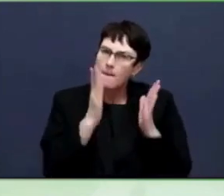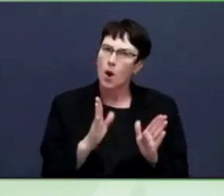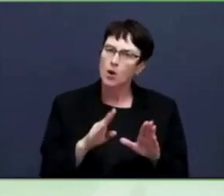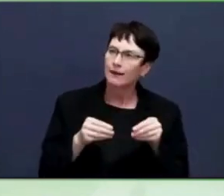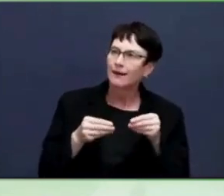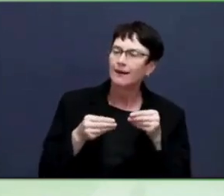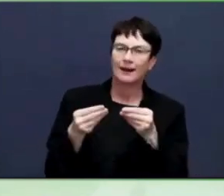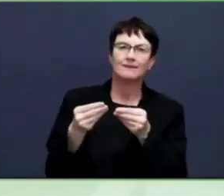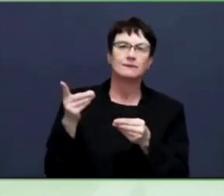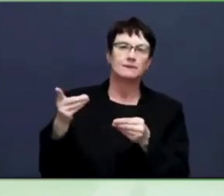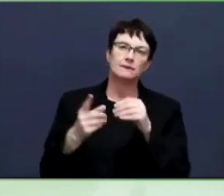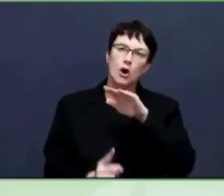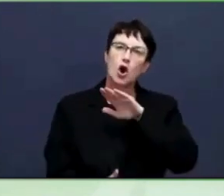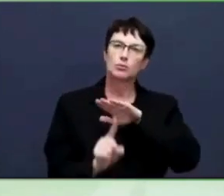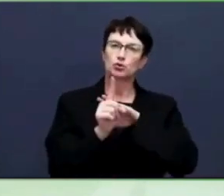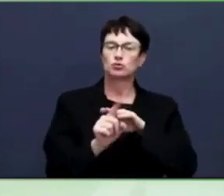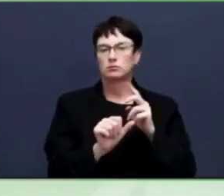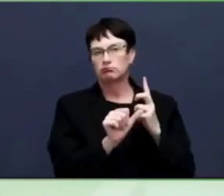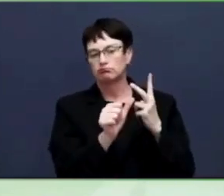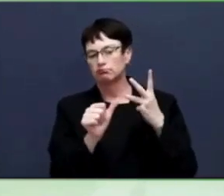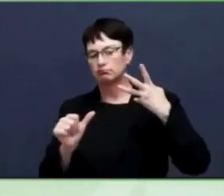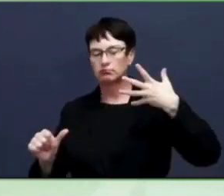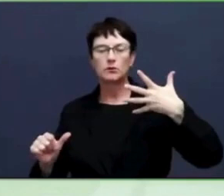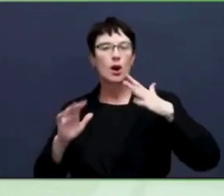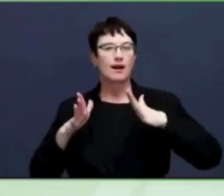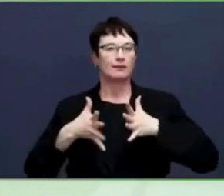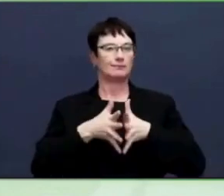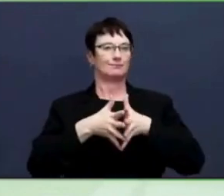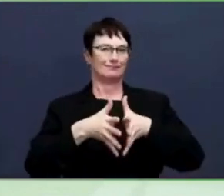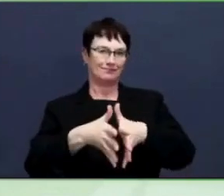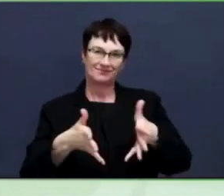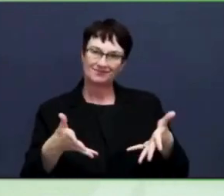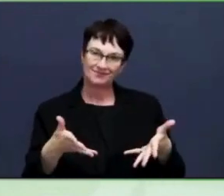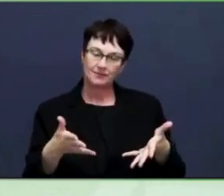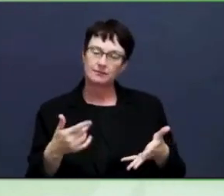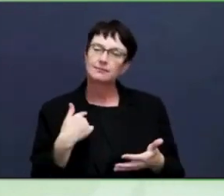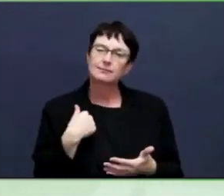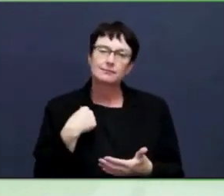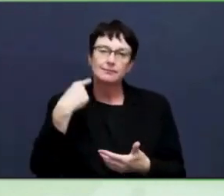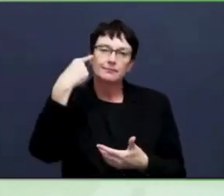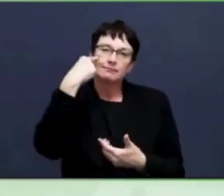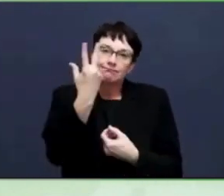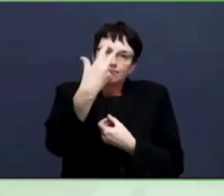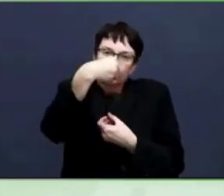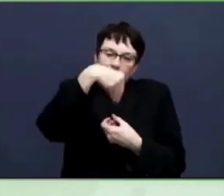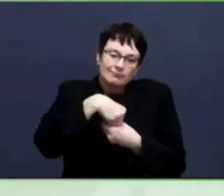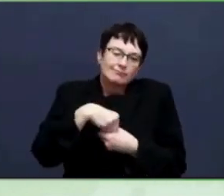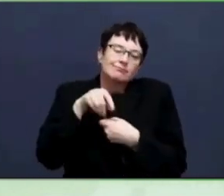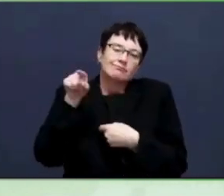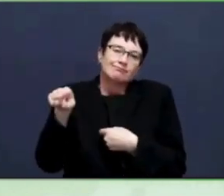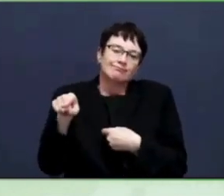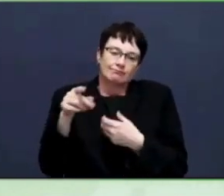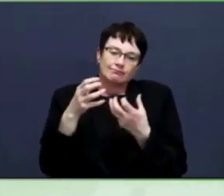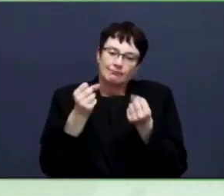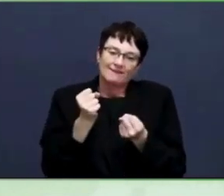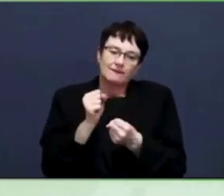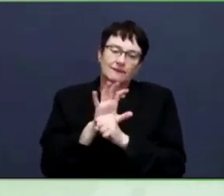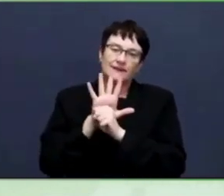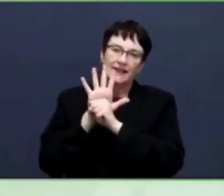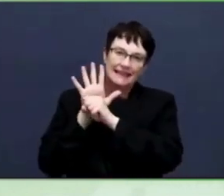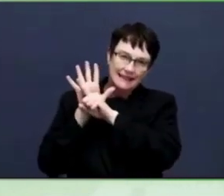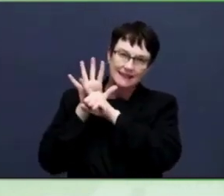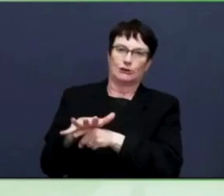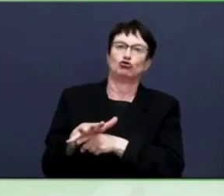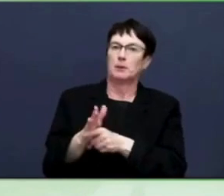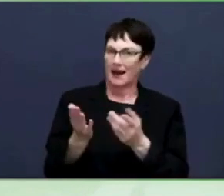inherently discriminatory. And I'm hoping we're going to build on the European Union's move towards